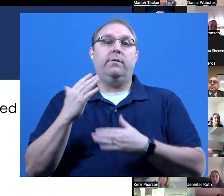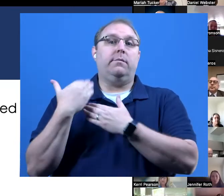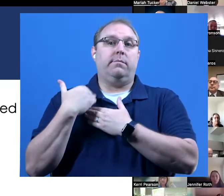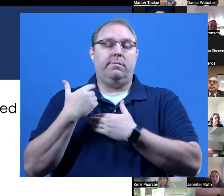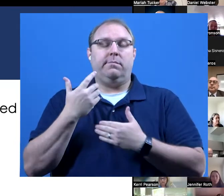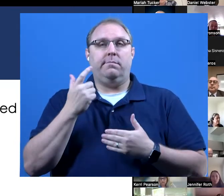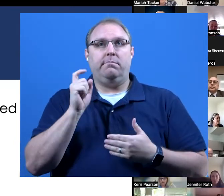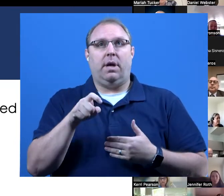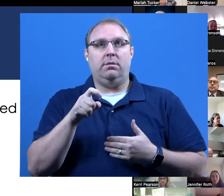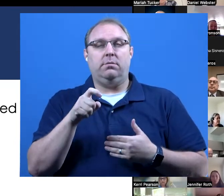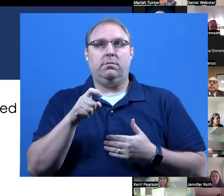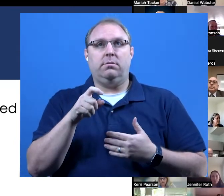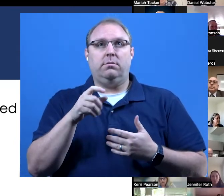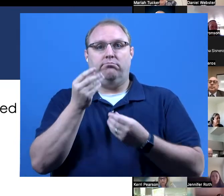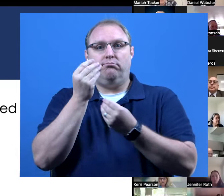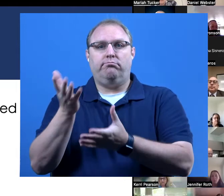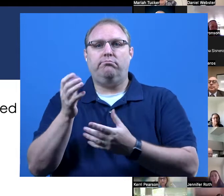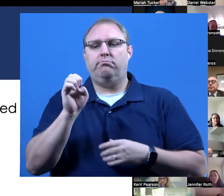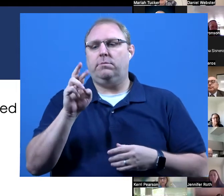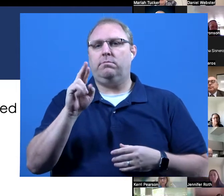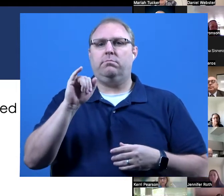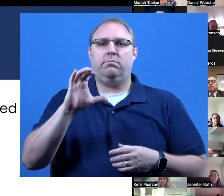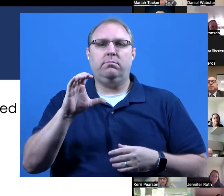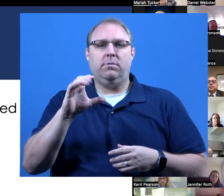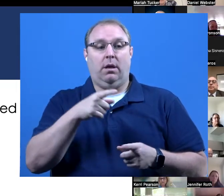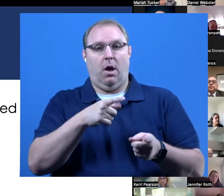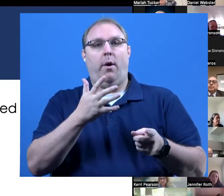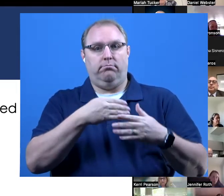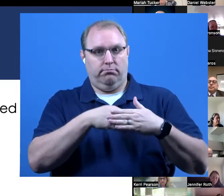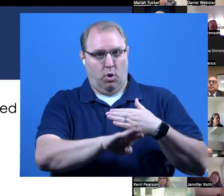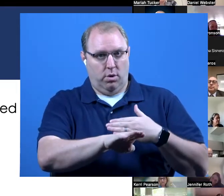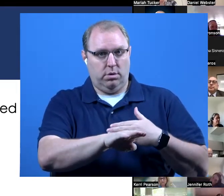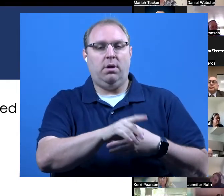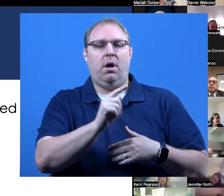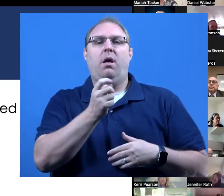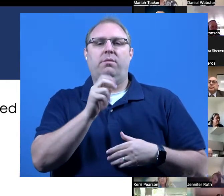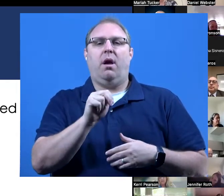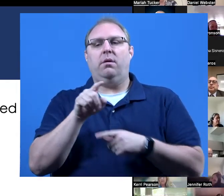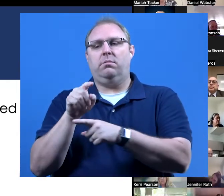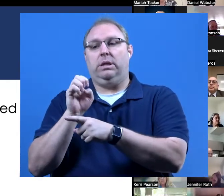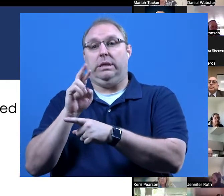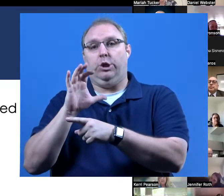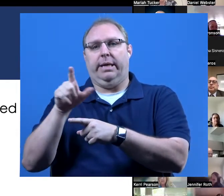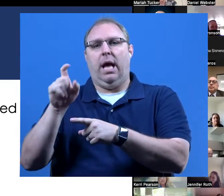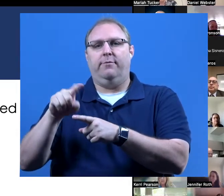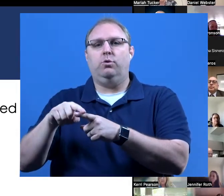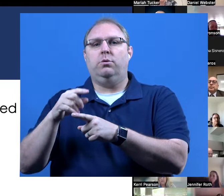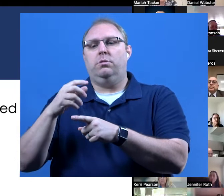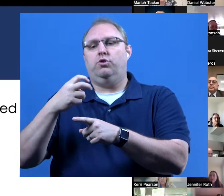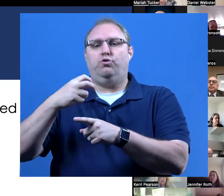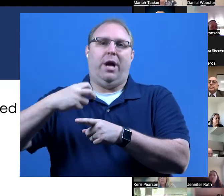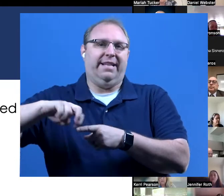by HR. And one of our responsibilities is to let the ERIC know there's been a delivery of a